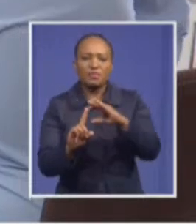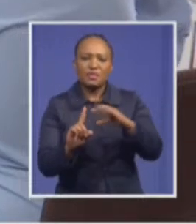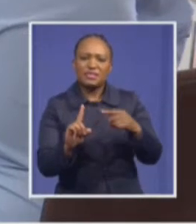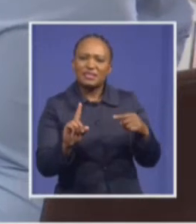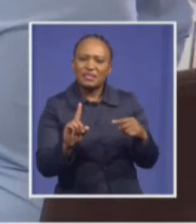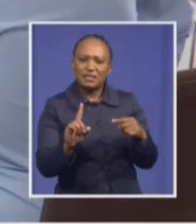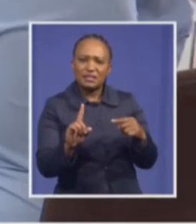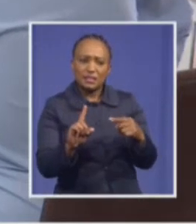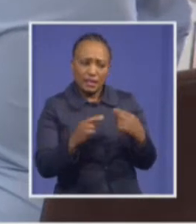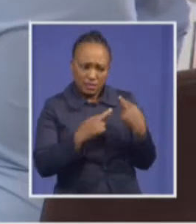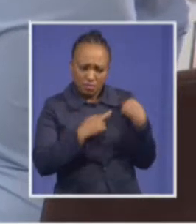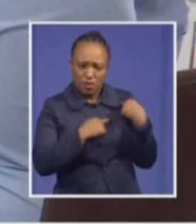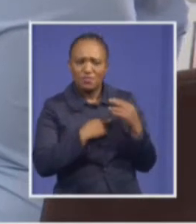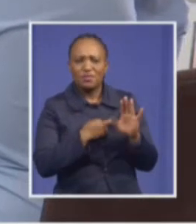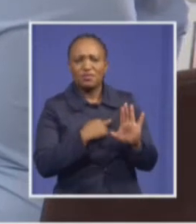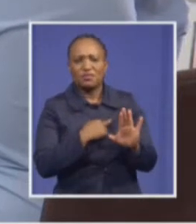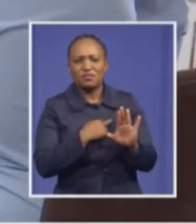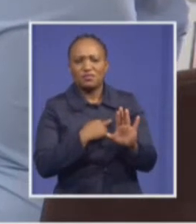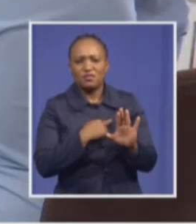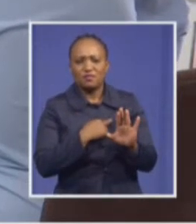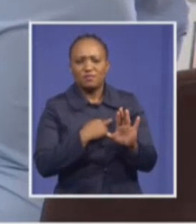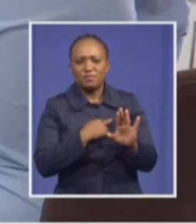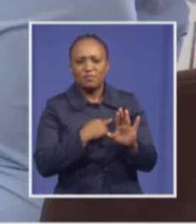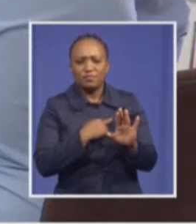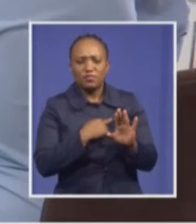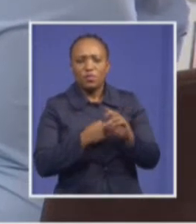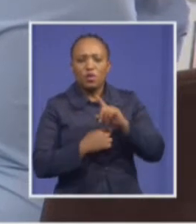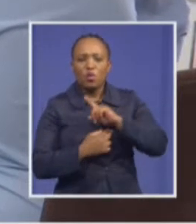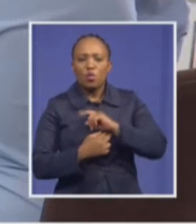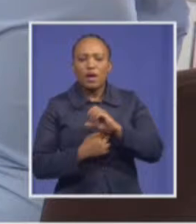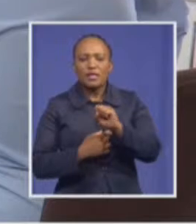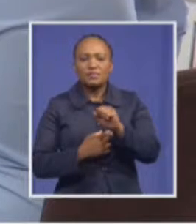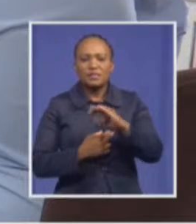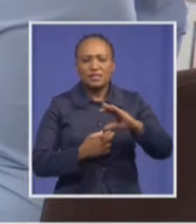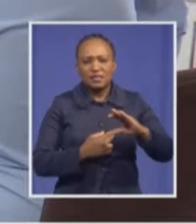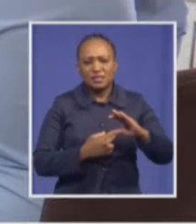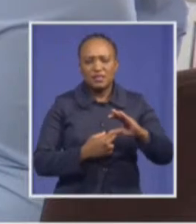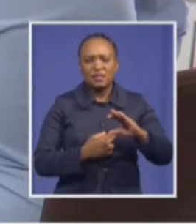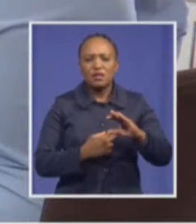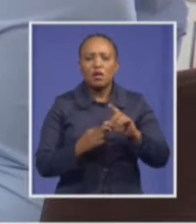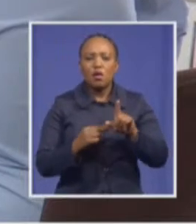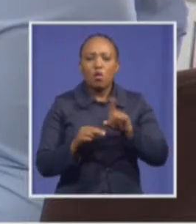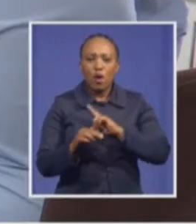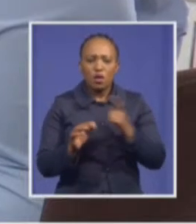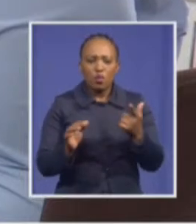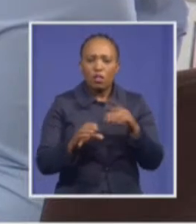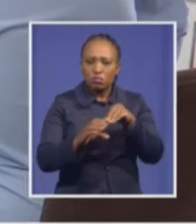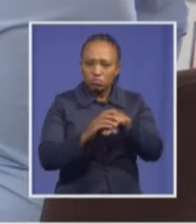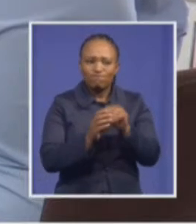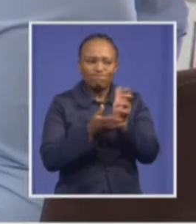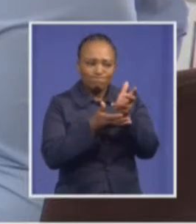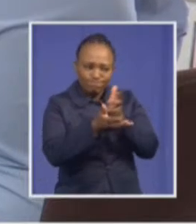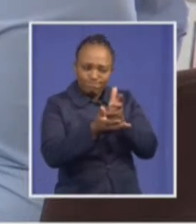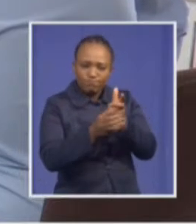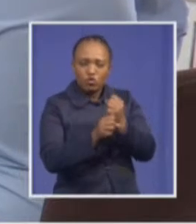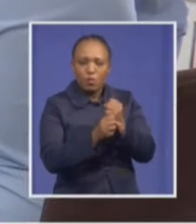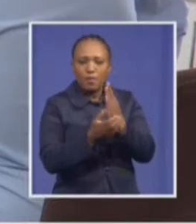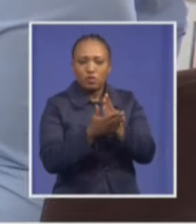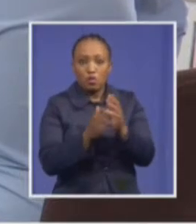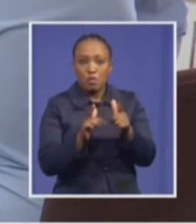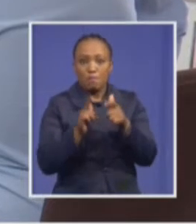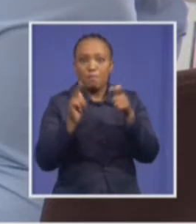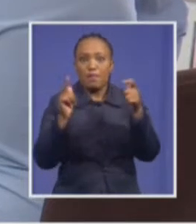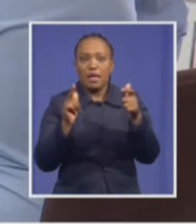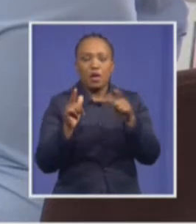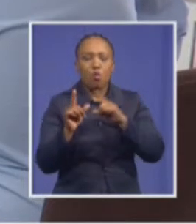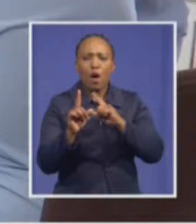judge will say, but SABC, you didn't get your act together to make sure that an order mustn't be breached. I